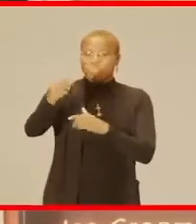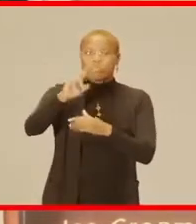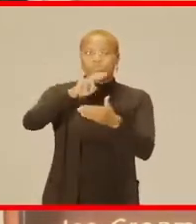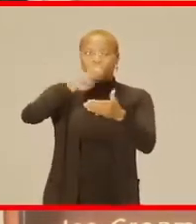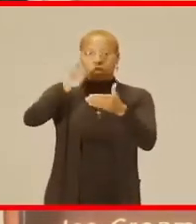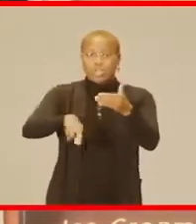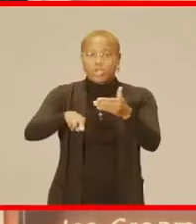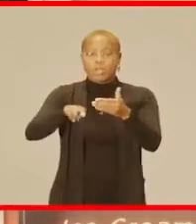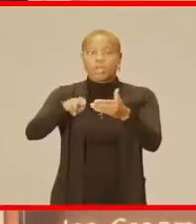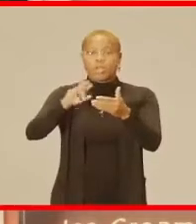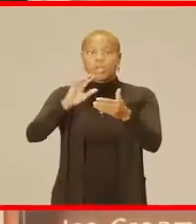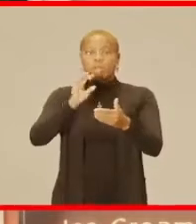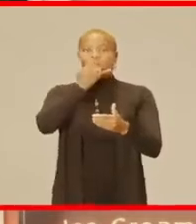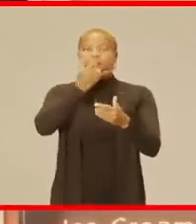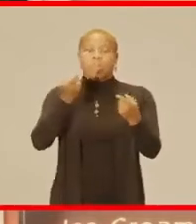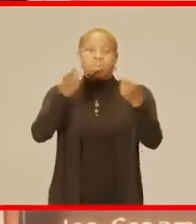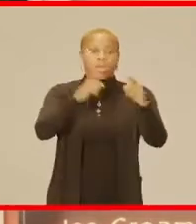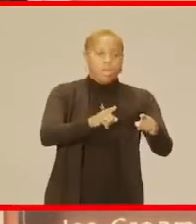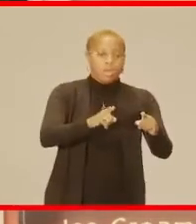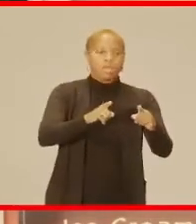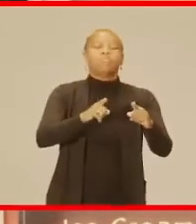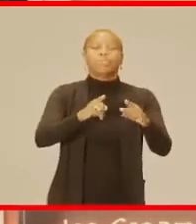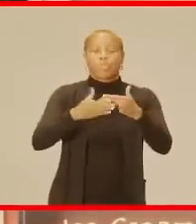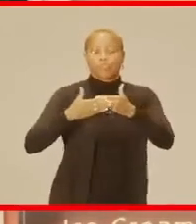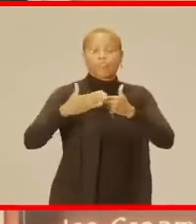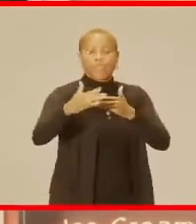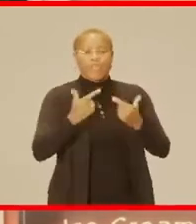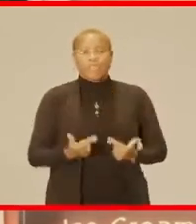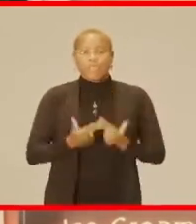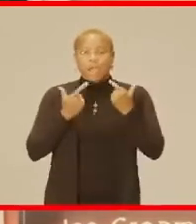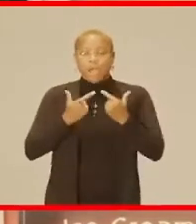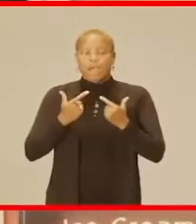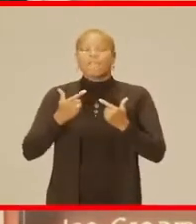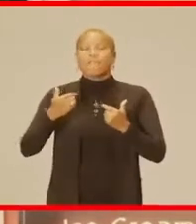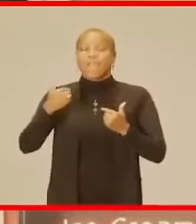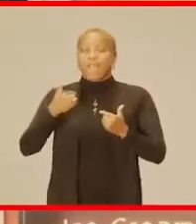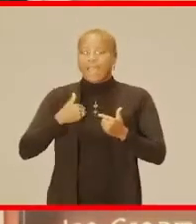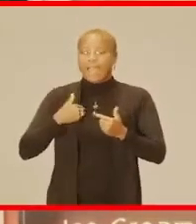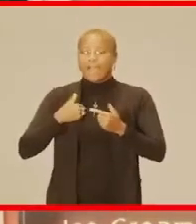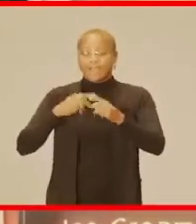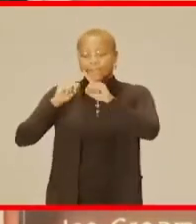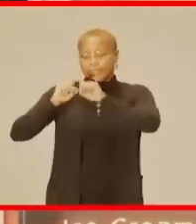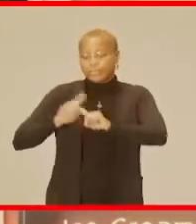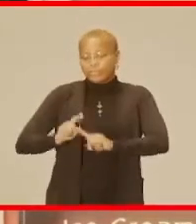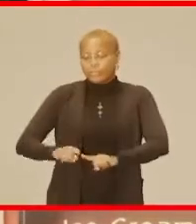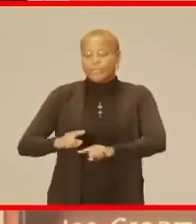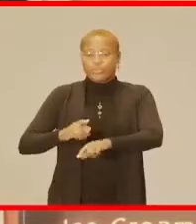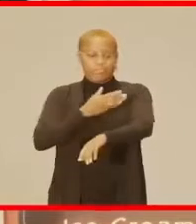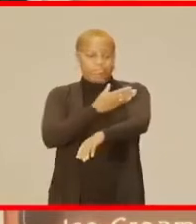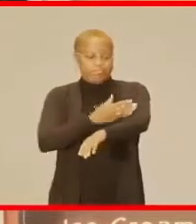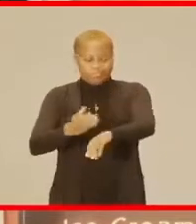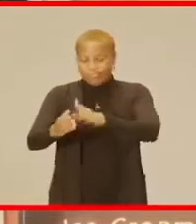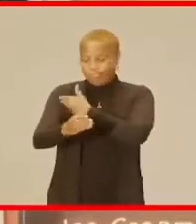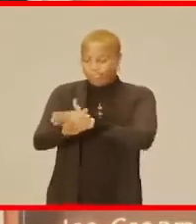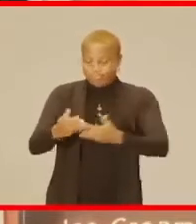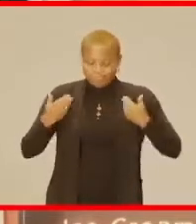live the rest of their lives with various prosthetic body